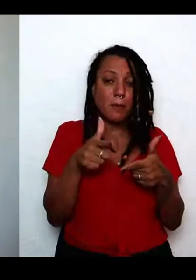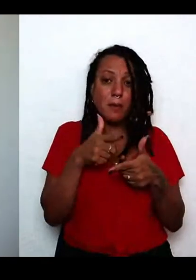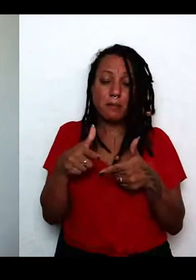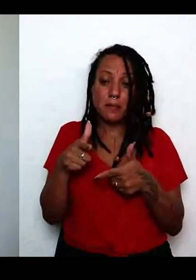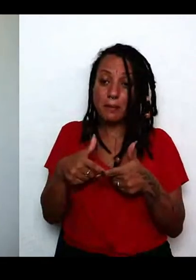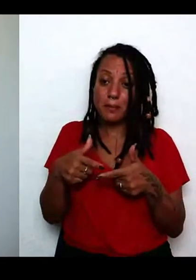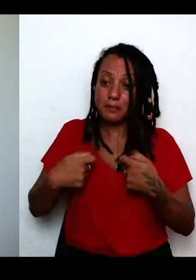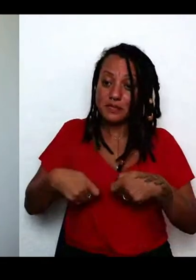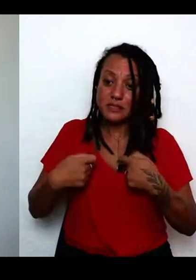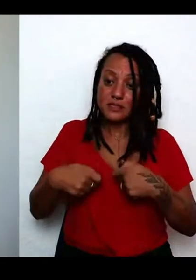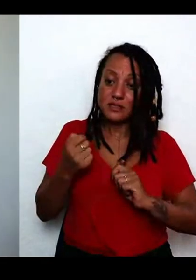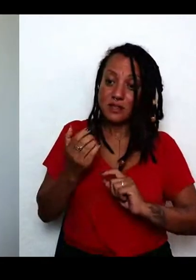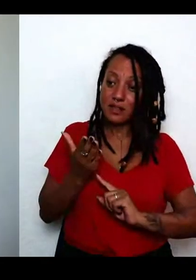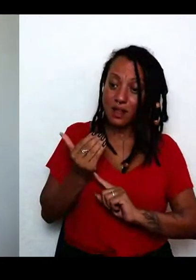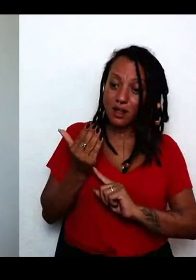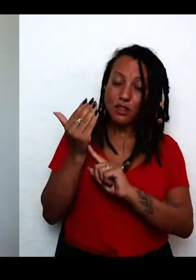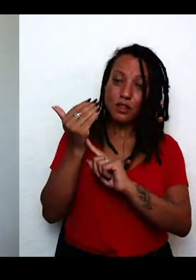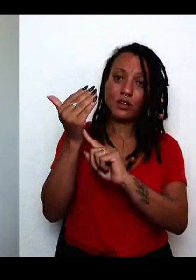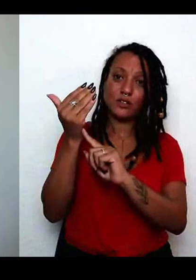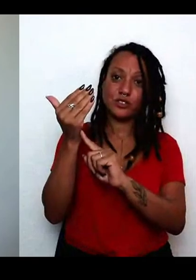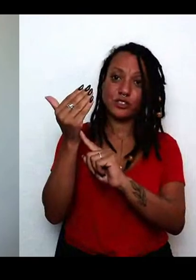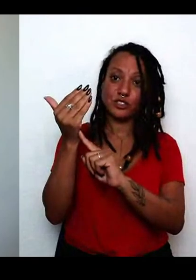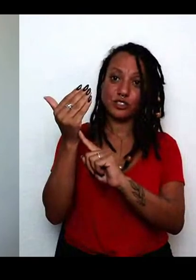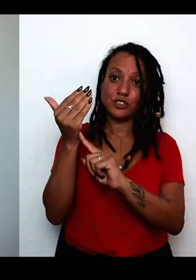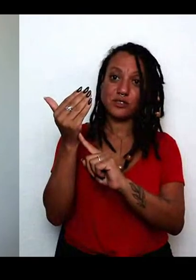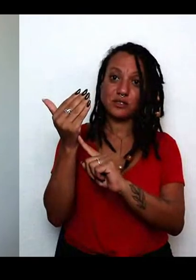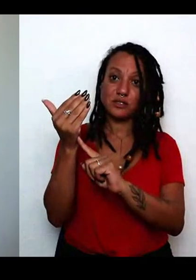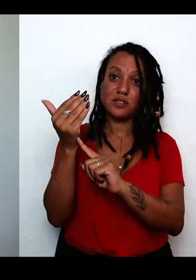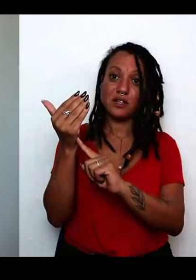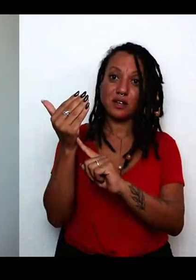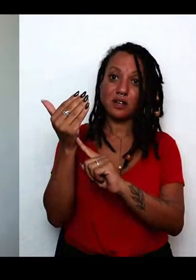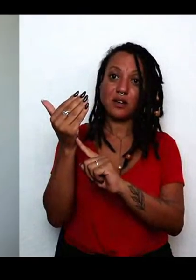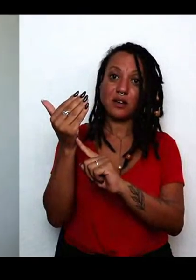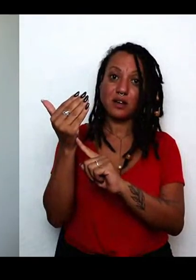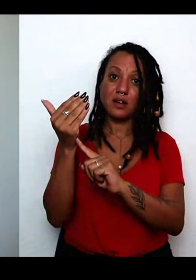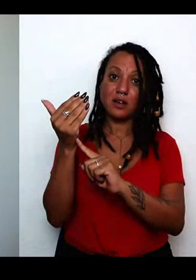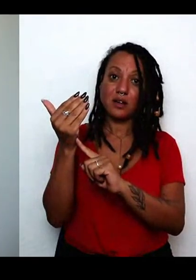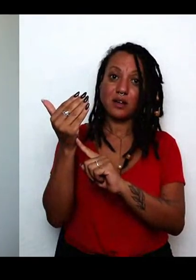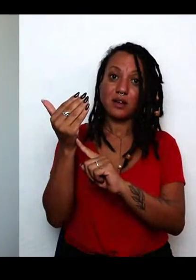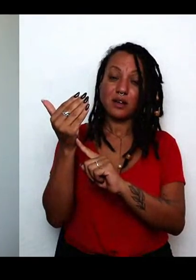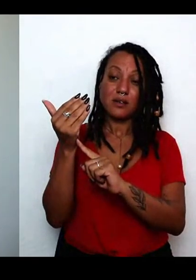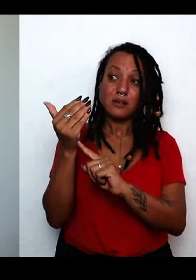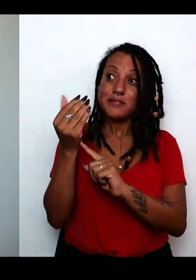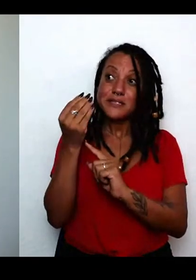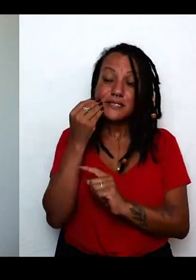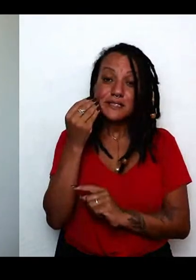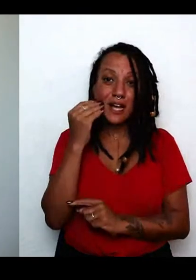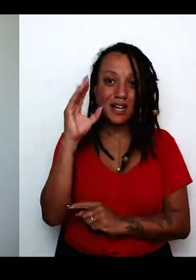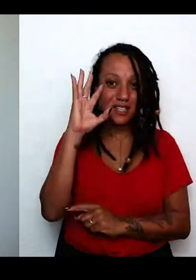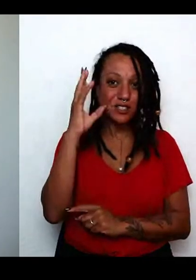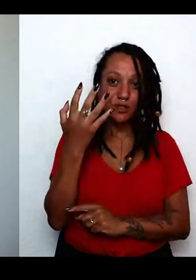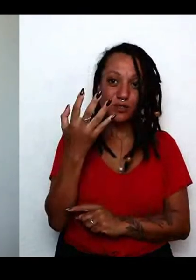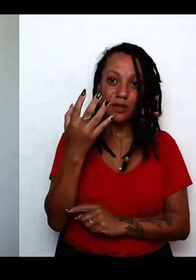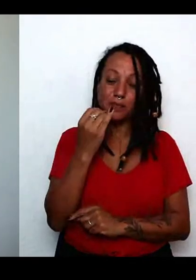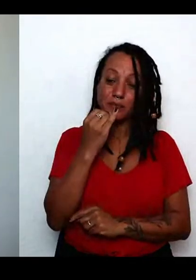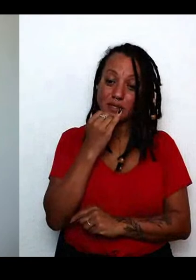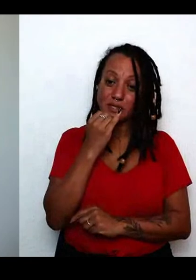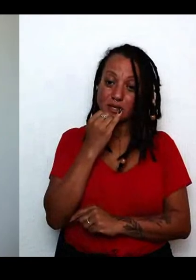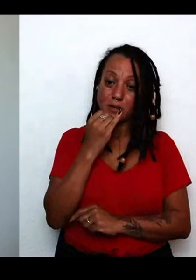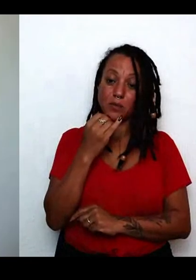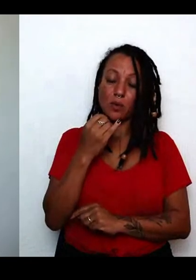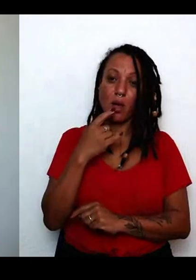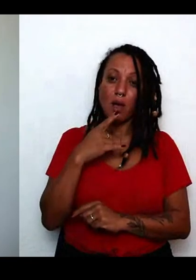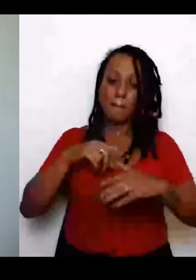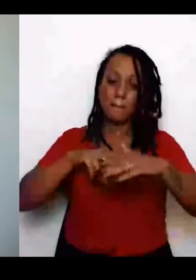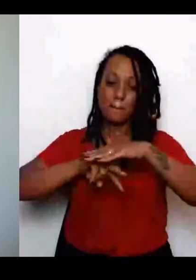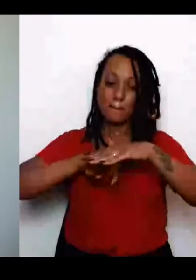minerals and so on I've been looking at the question of deep sea mining through the lens of artists work and also